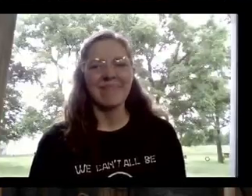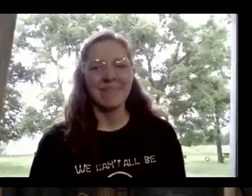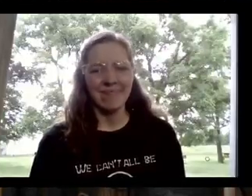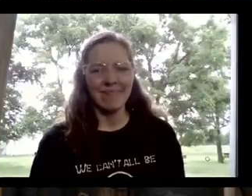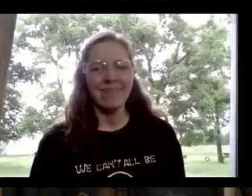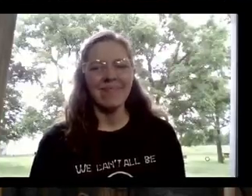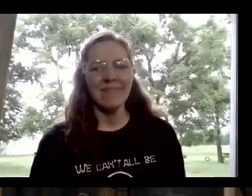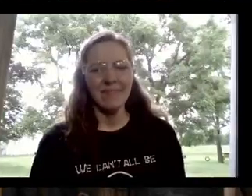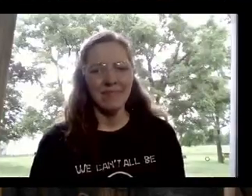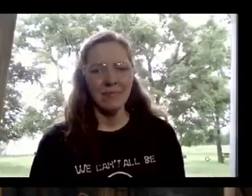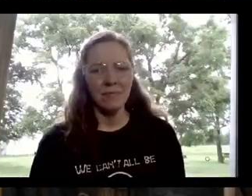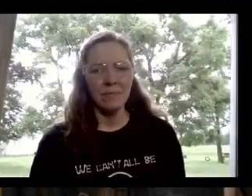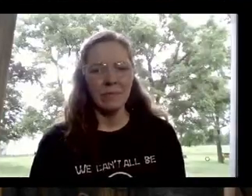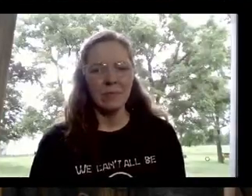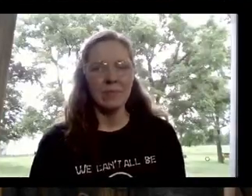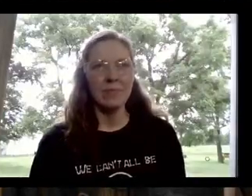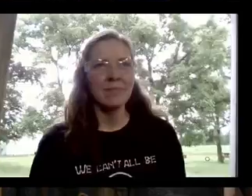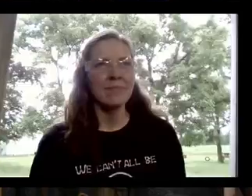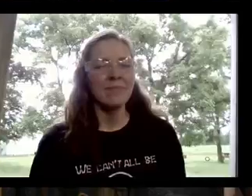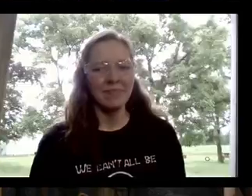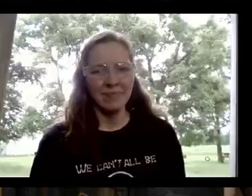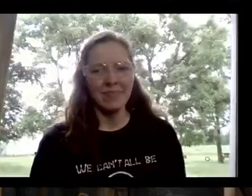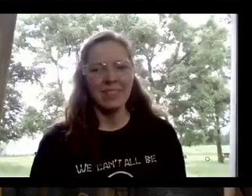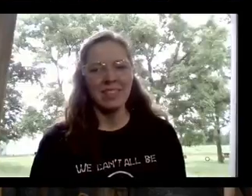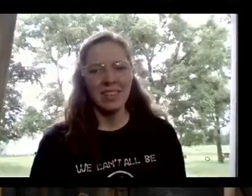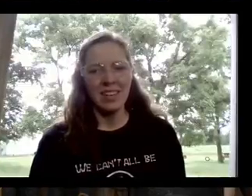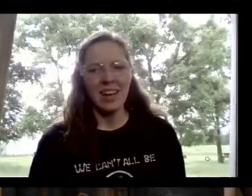But yeah, so really cool stuff coming out.